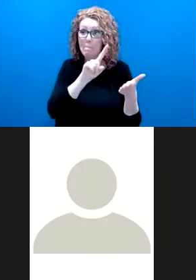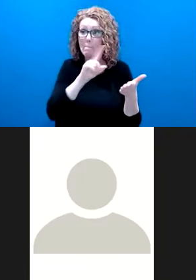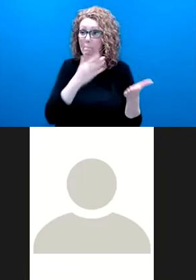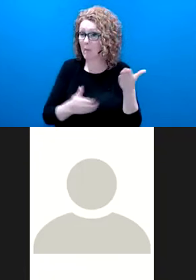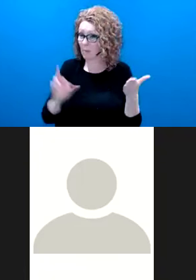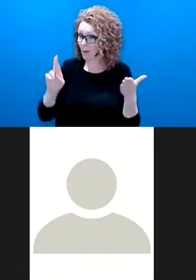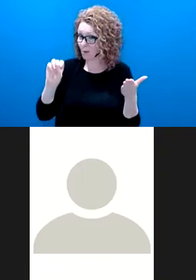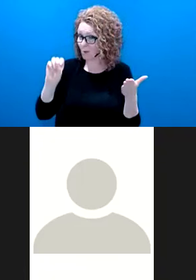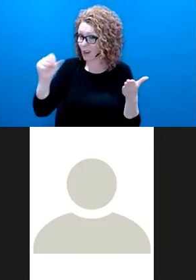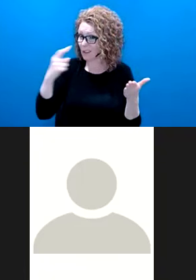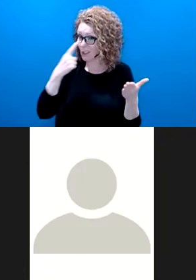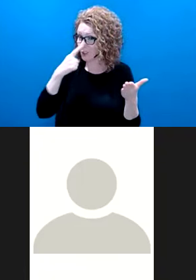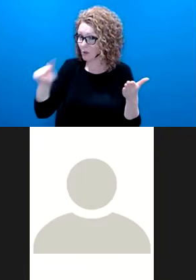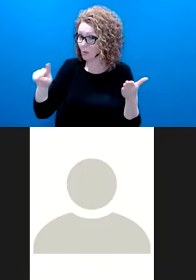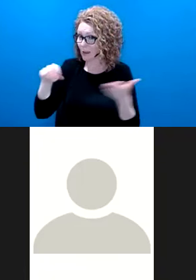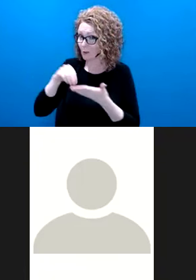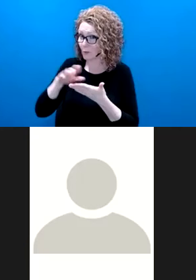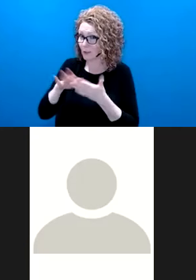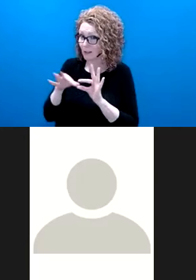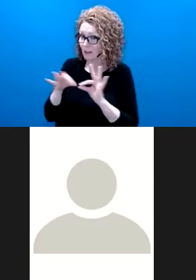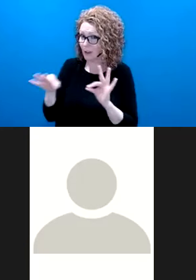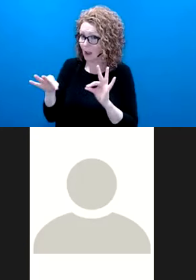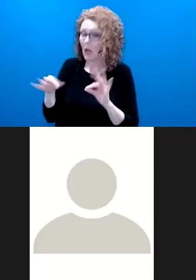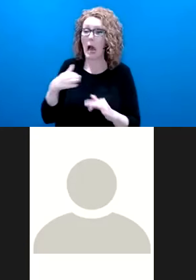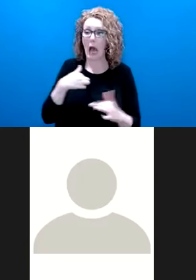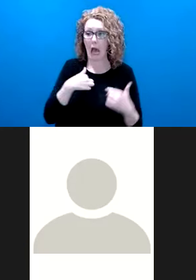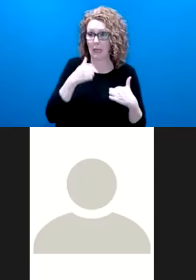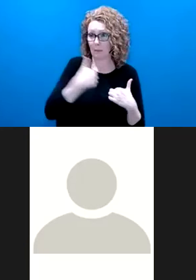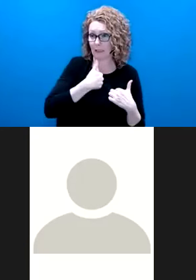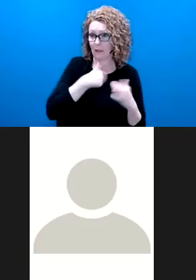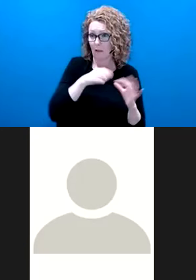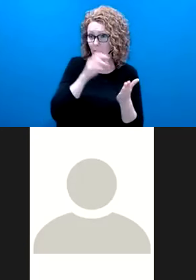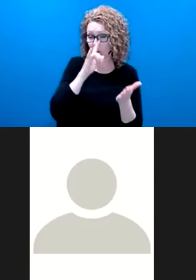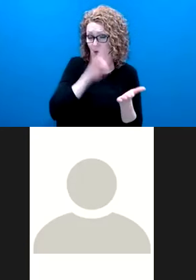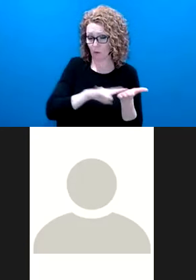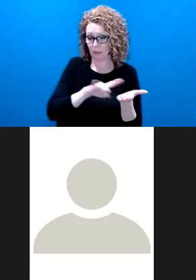if you can add a comment there, to do some research and see how